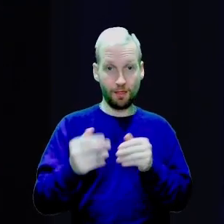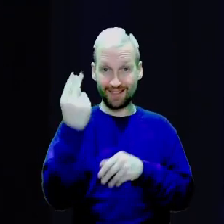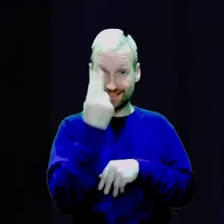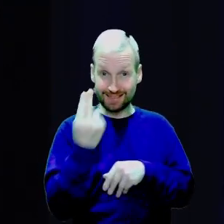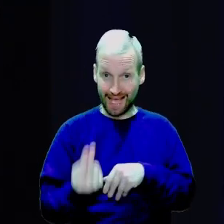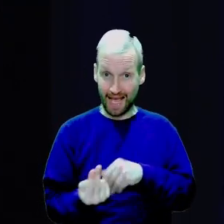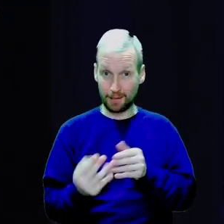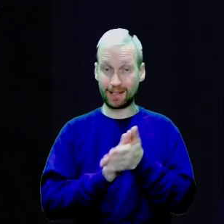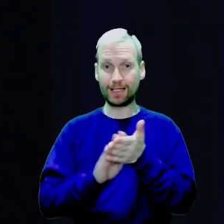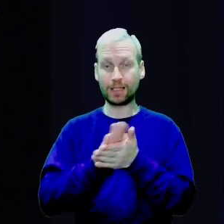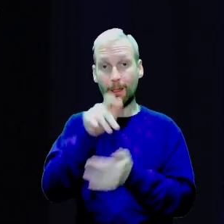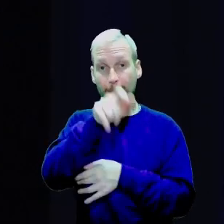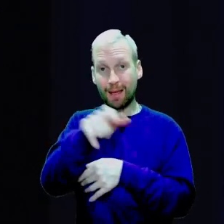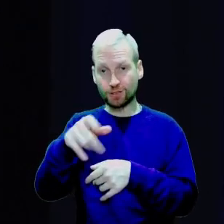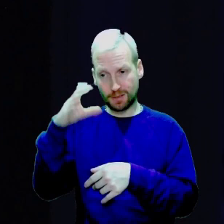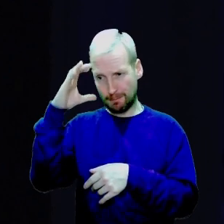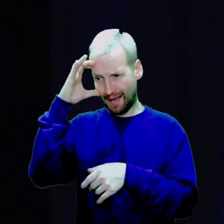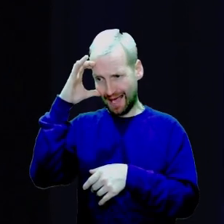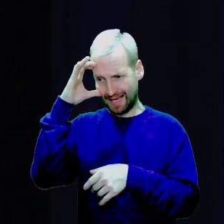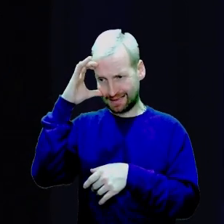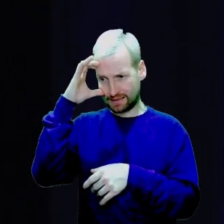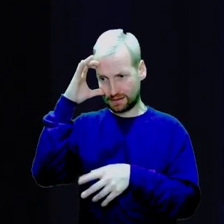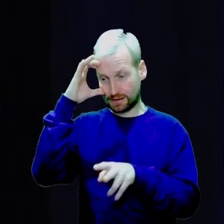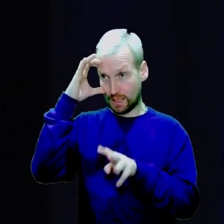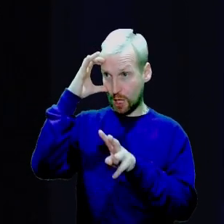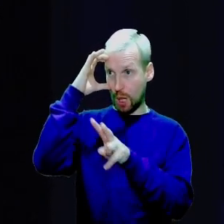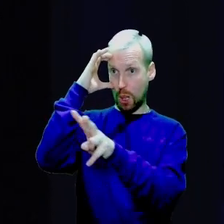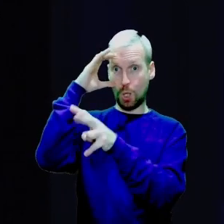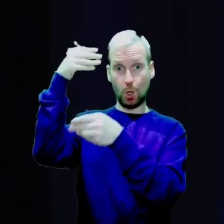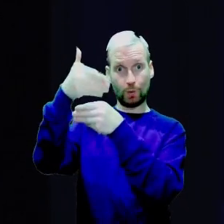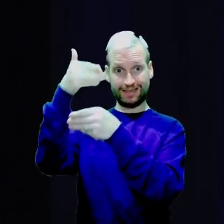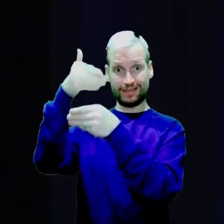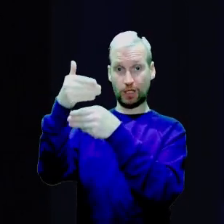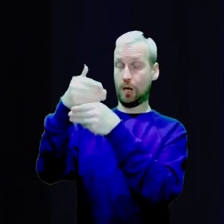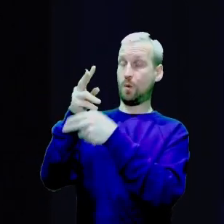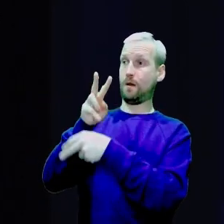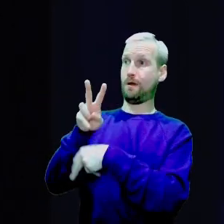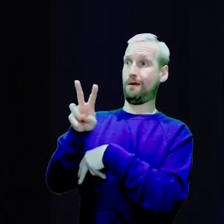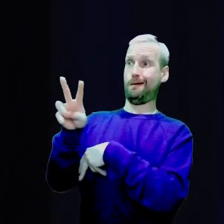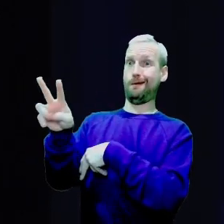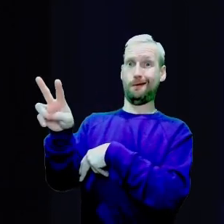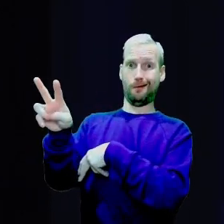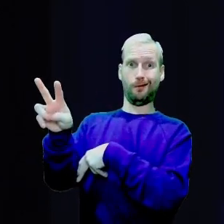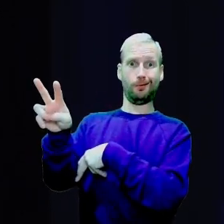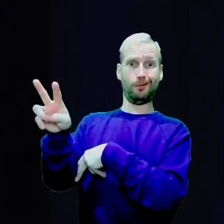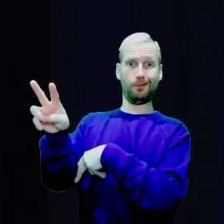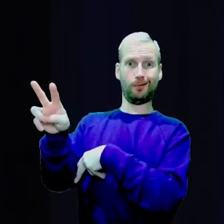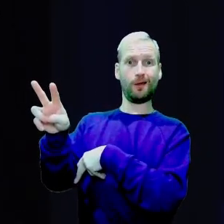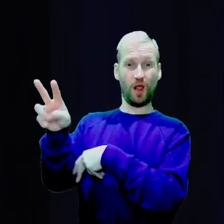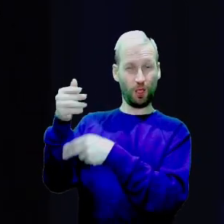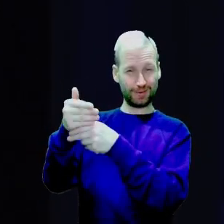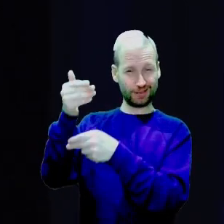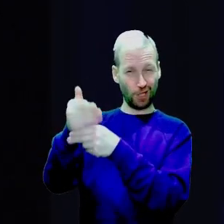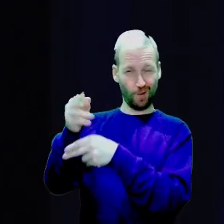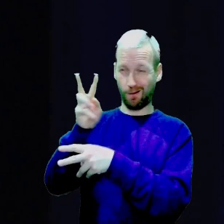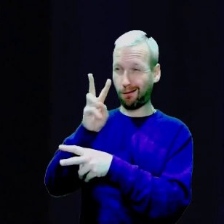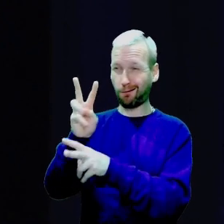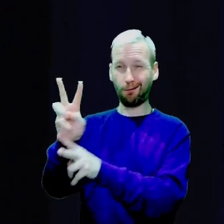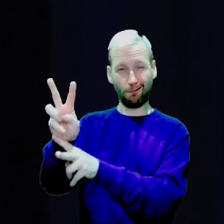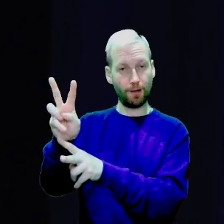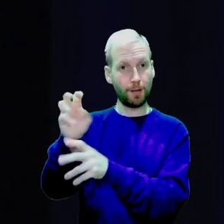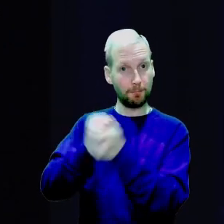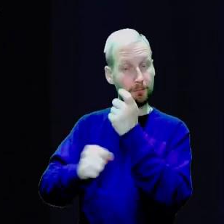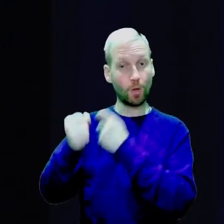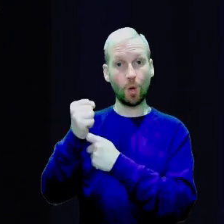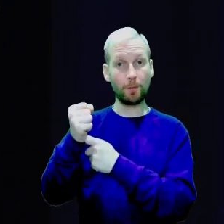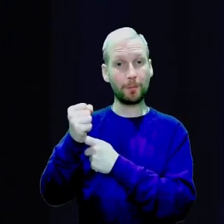the patient laid in bed out to the window, so that they can have that outside view for well-being, as well as it sort of becomes a